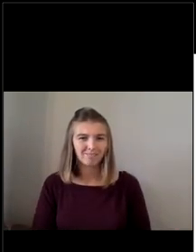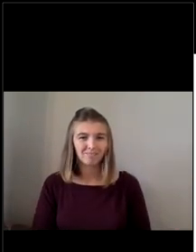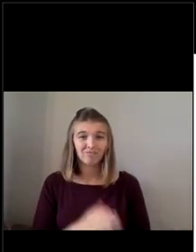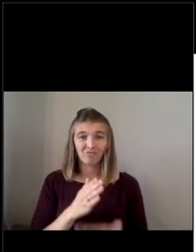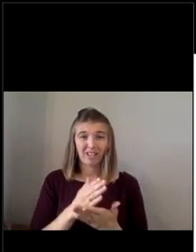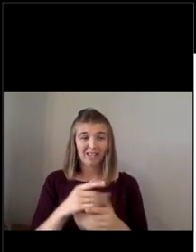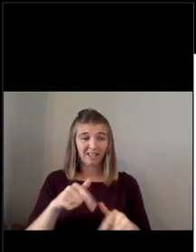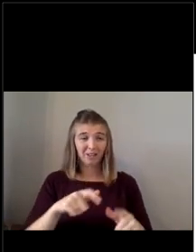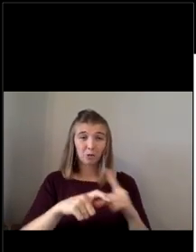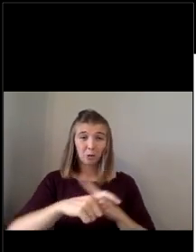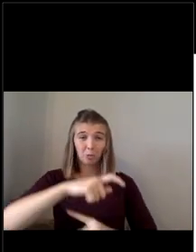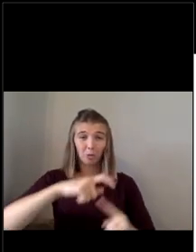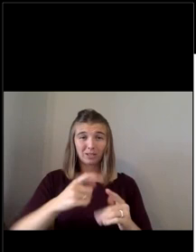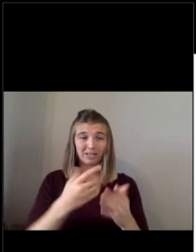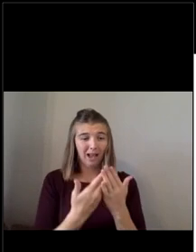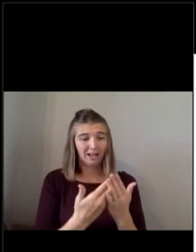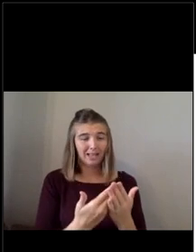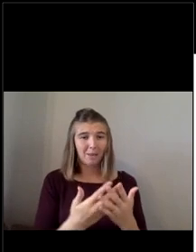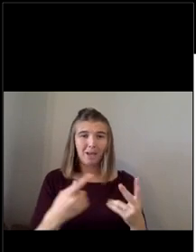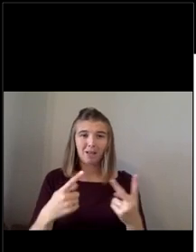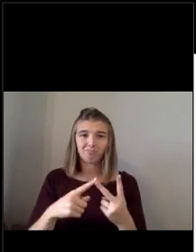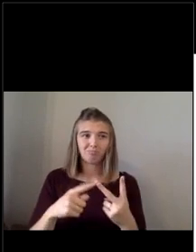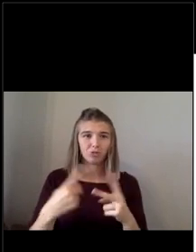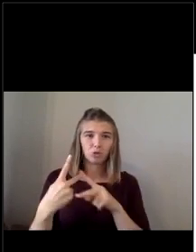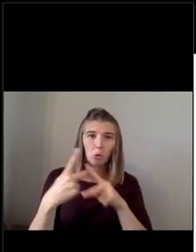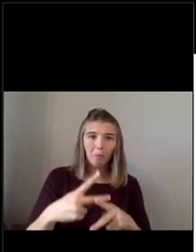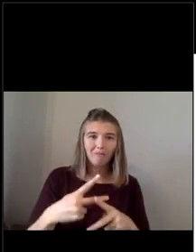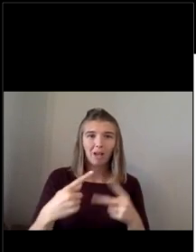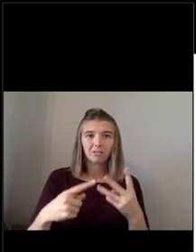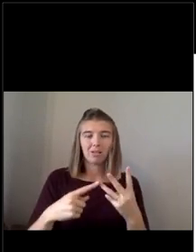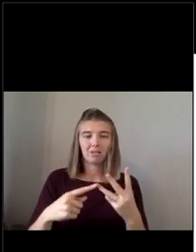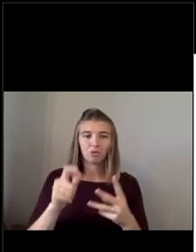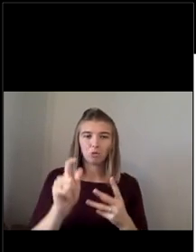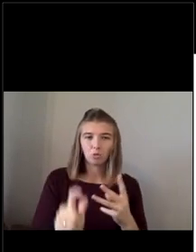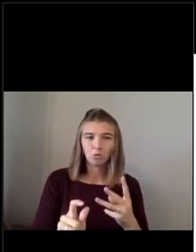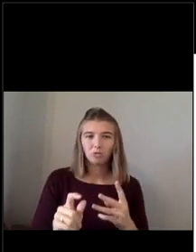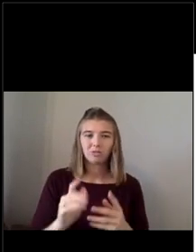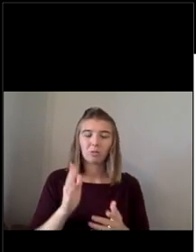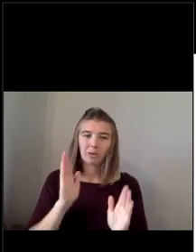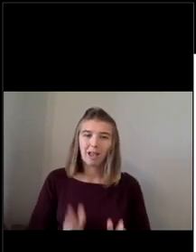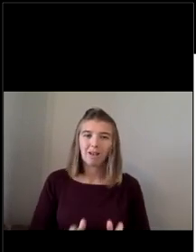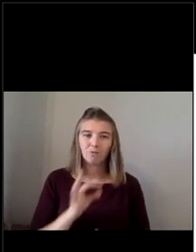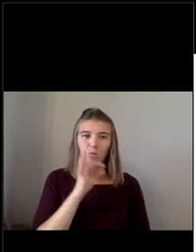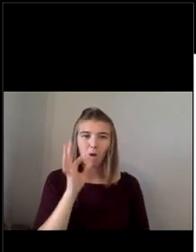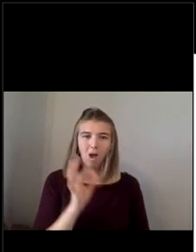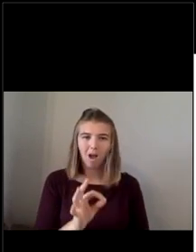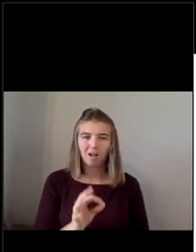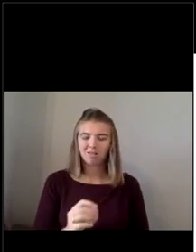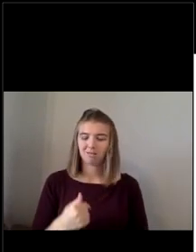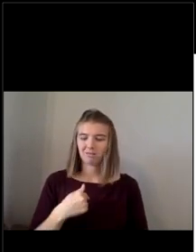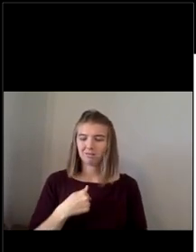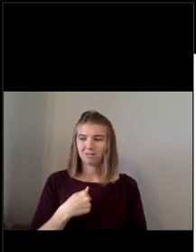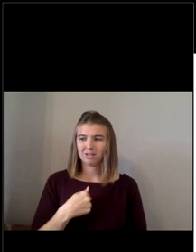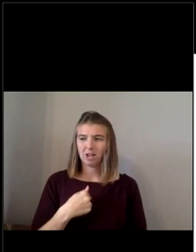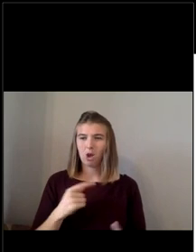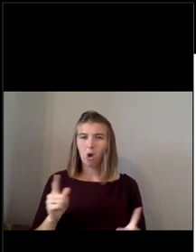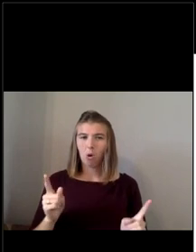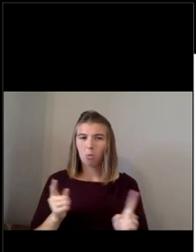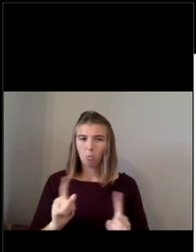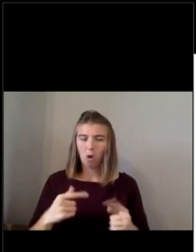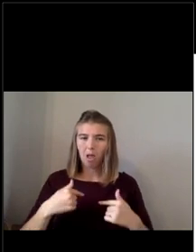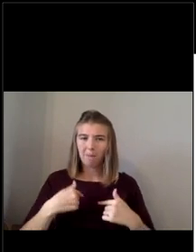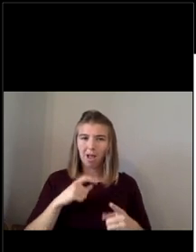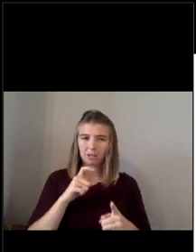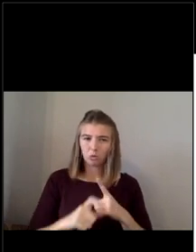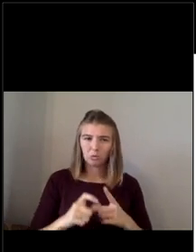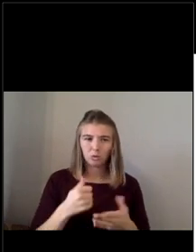HOD, as a supervisor, a fellow student, we each need to ask ourselves, what am I doing to help others answer